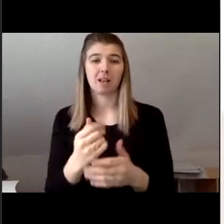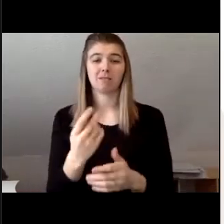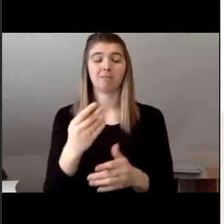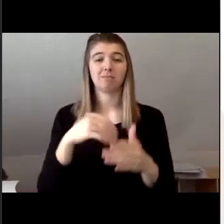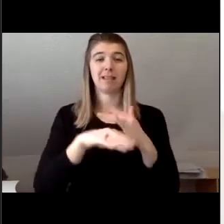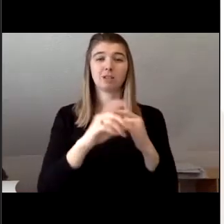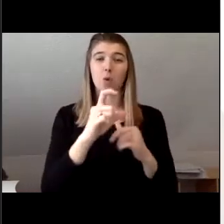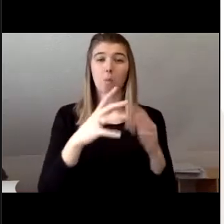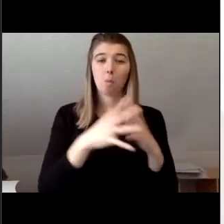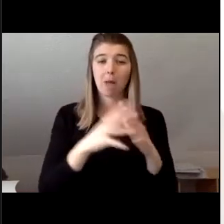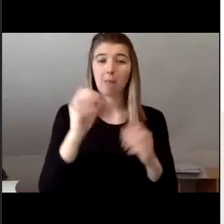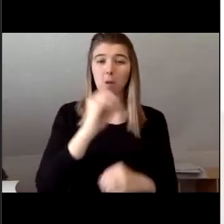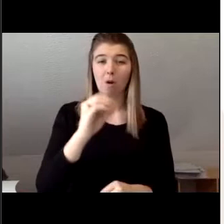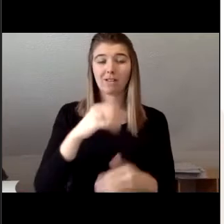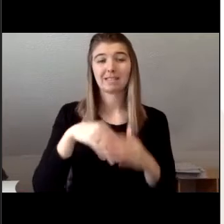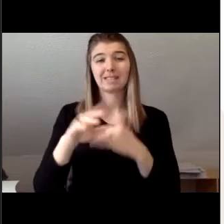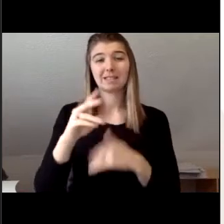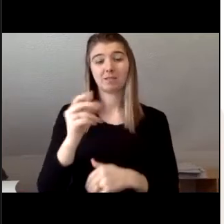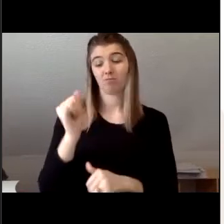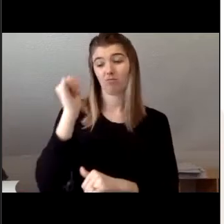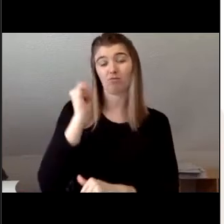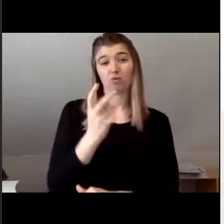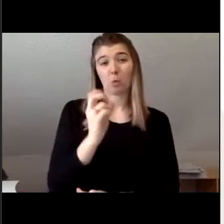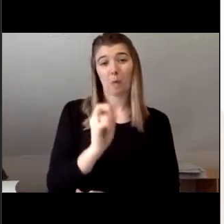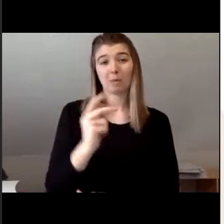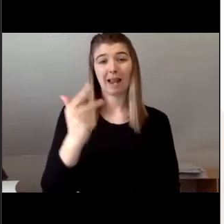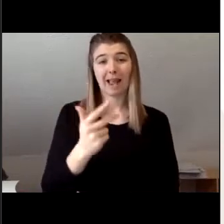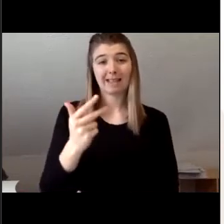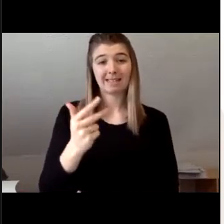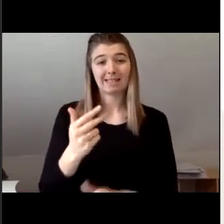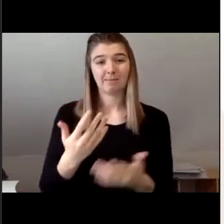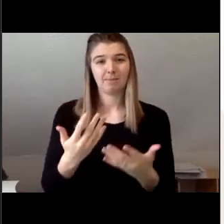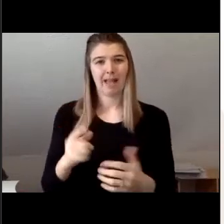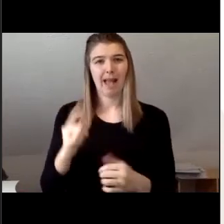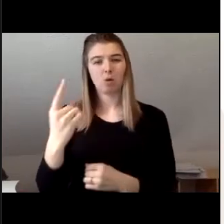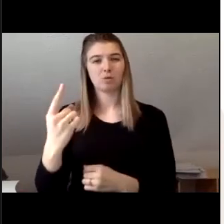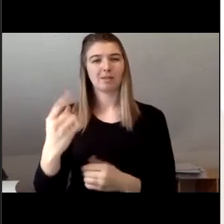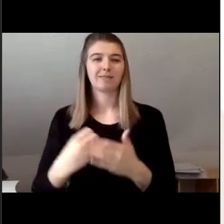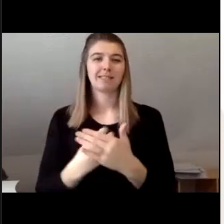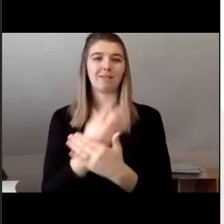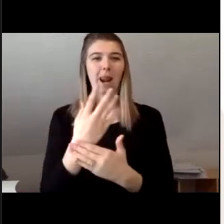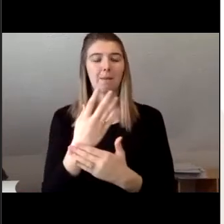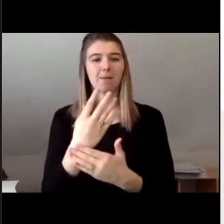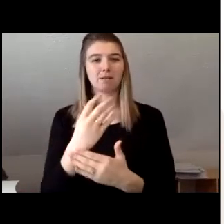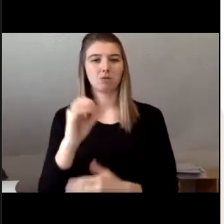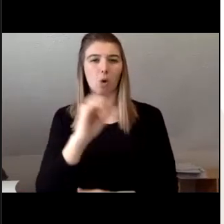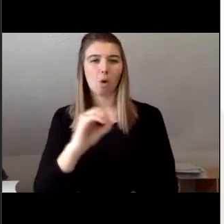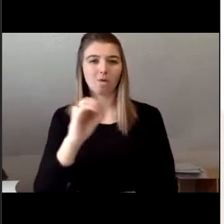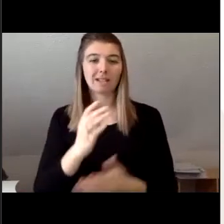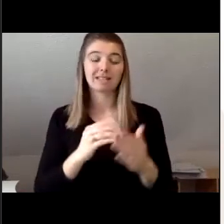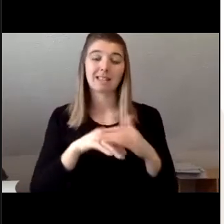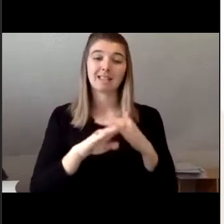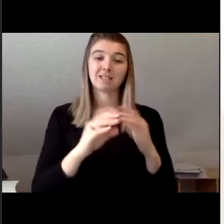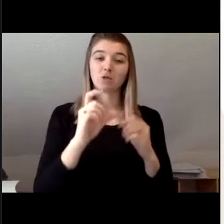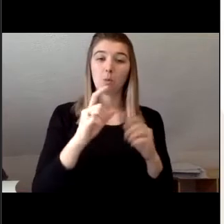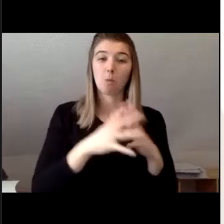Foreign and Commonwealth Office is now the Foreign, Commonwealth and Development Office, and Carol's role is now International Science Envoy. There's a